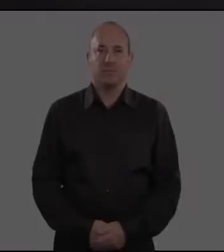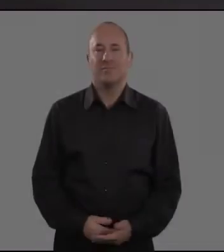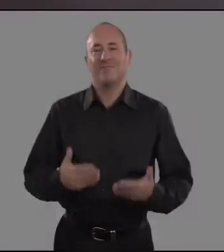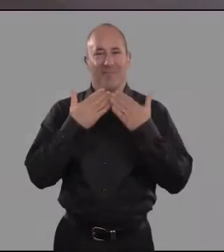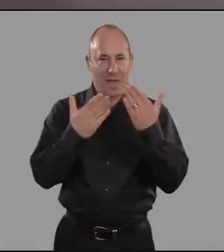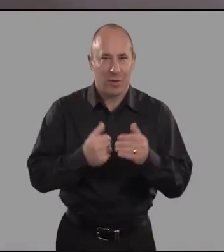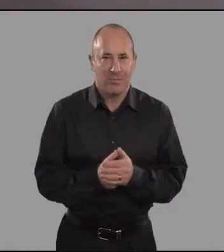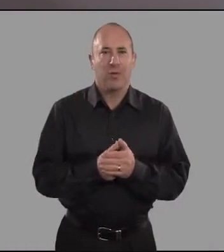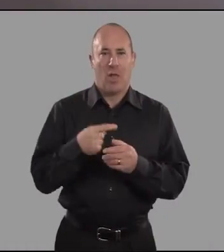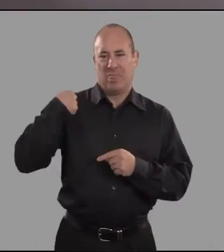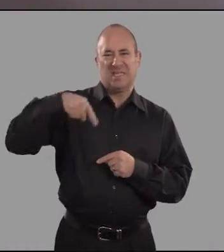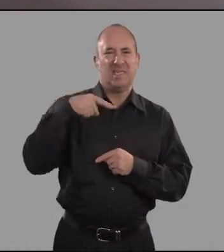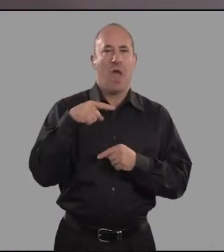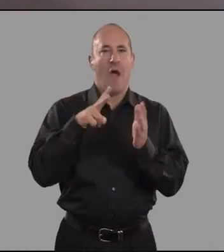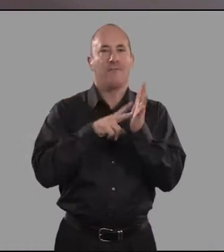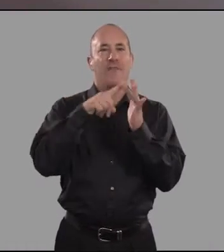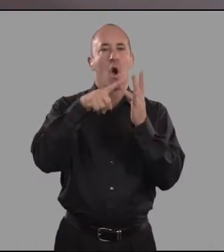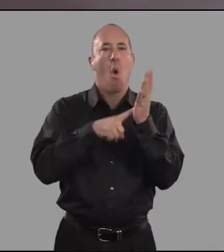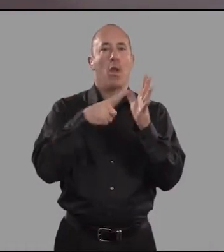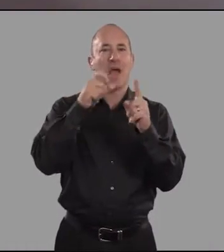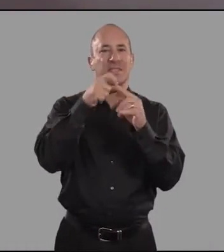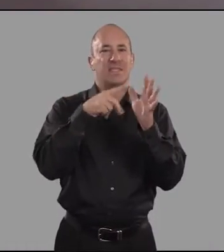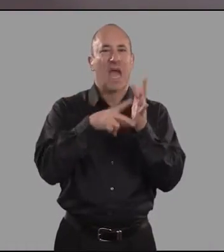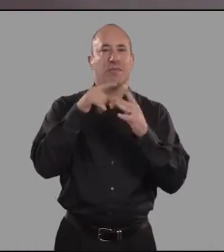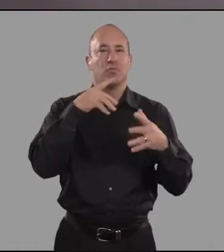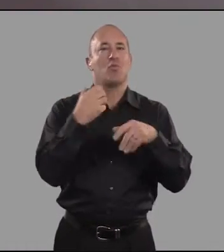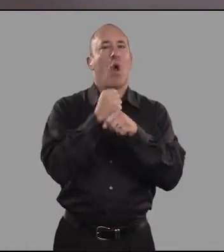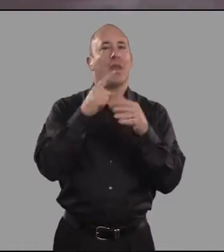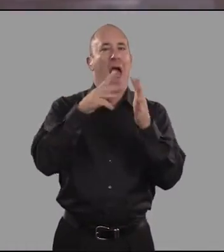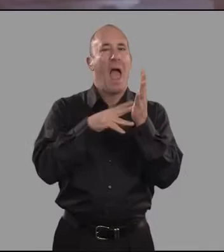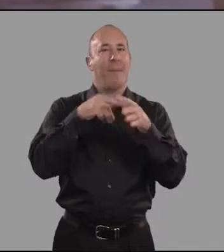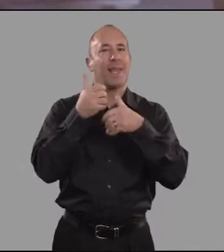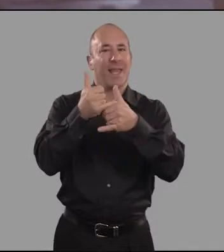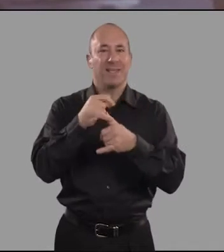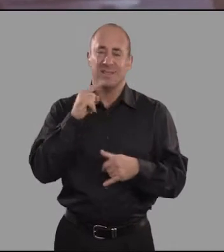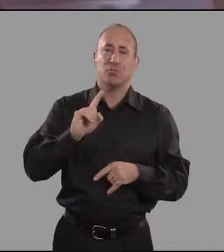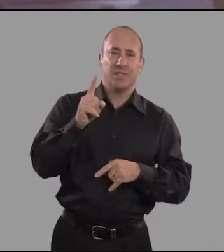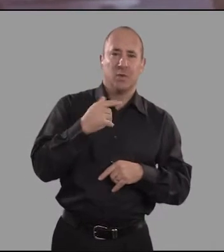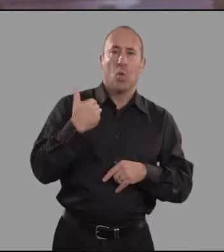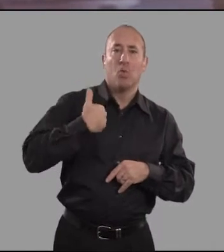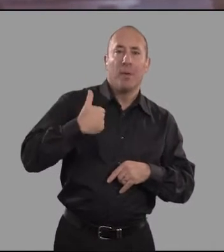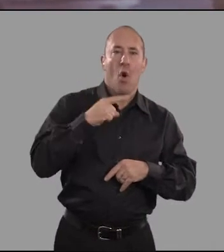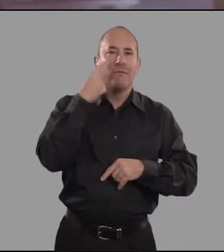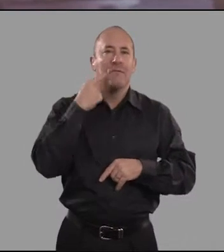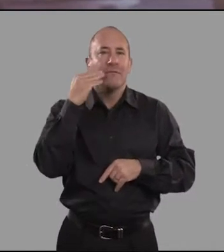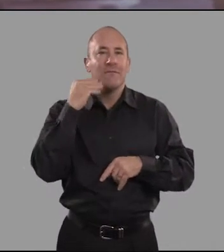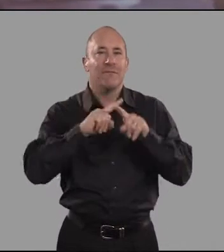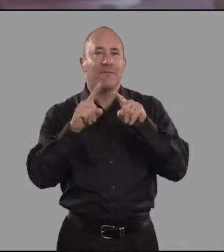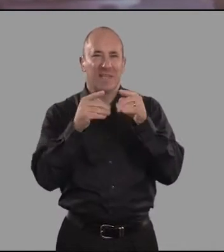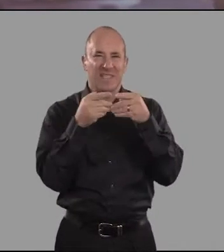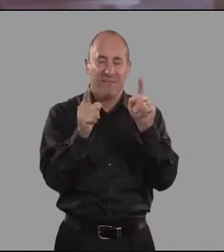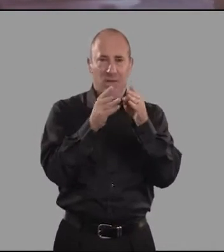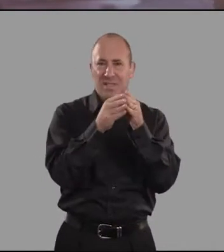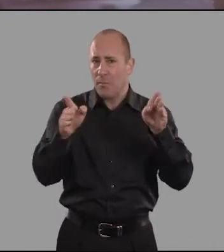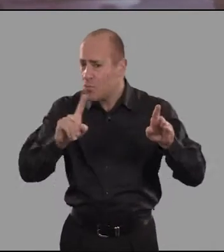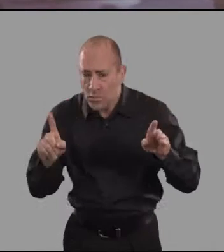Thank you. Viola Davis said when she won her Emmy this year, the only thing that separates women of colour from anyone else is